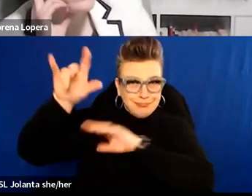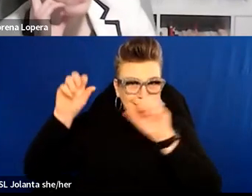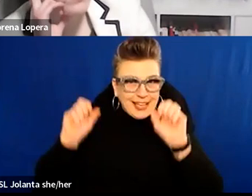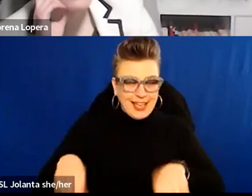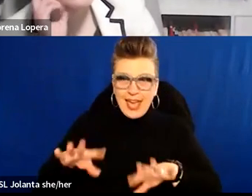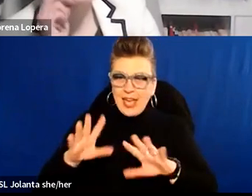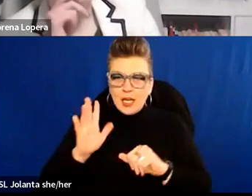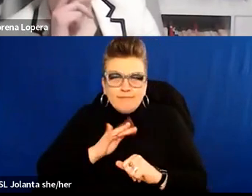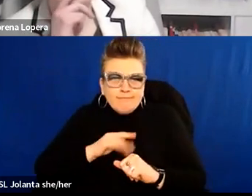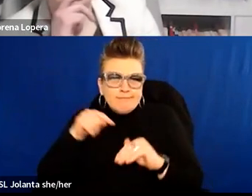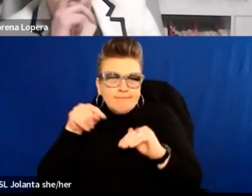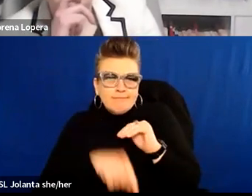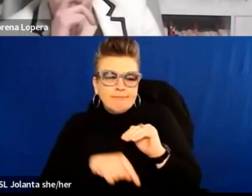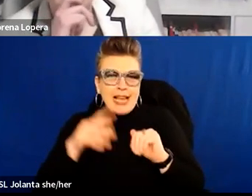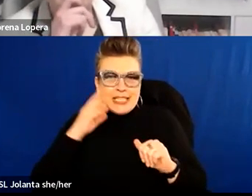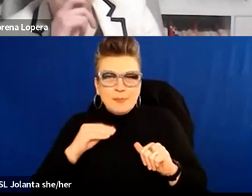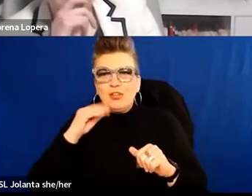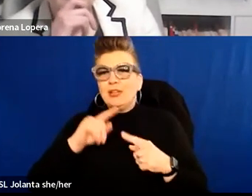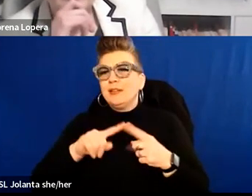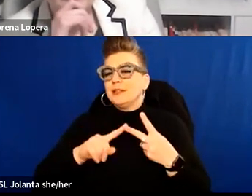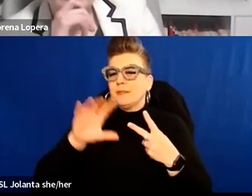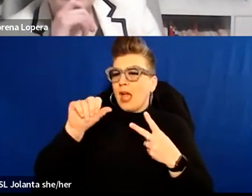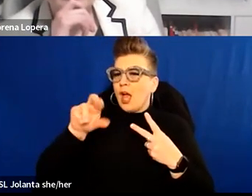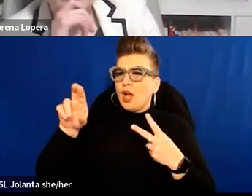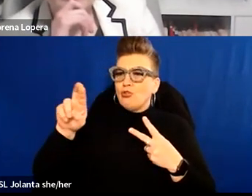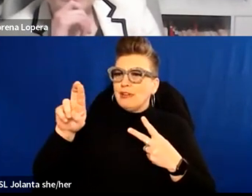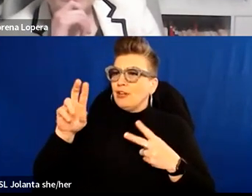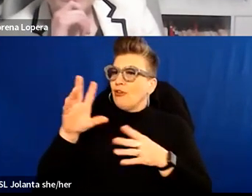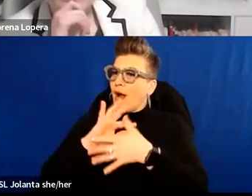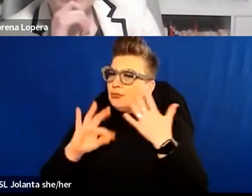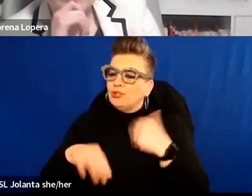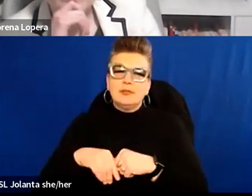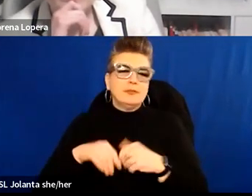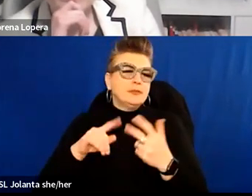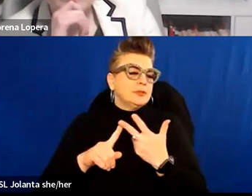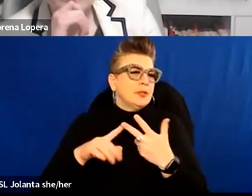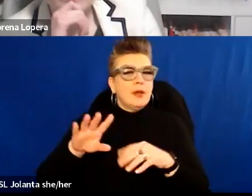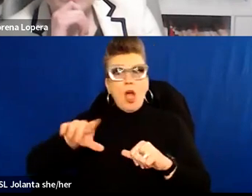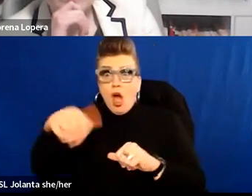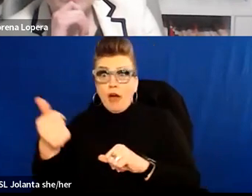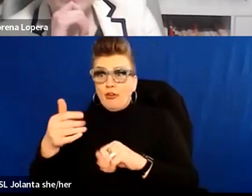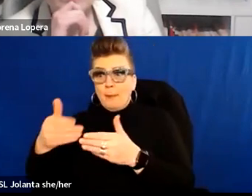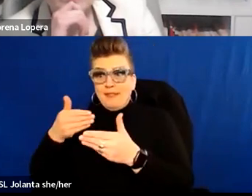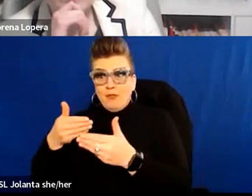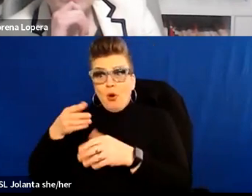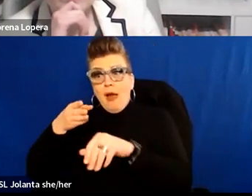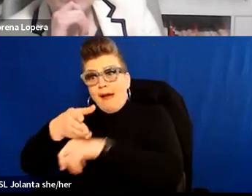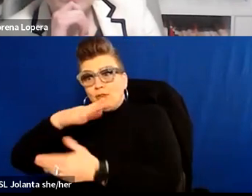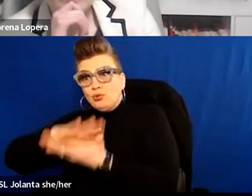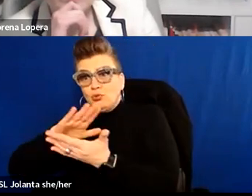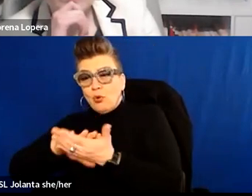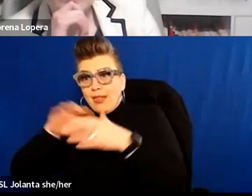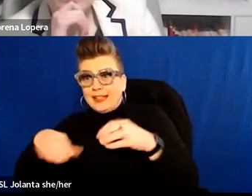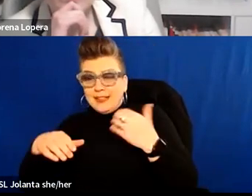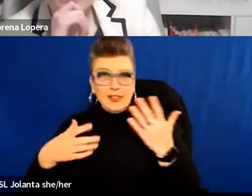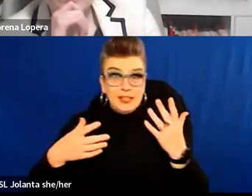career pathways and uh curricular activities that include sports the arts music dance